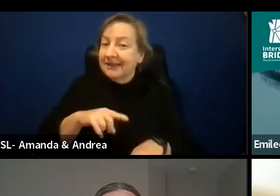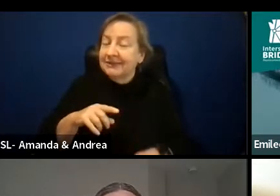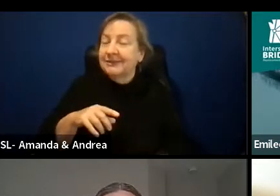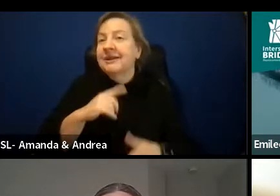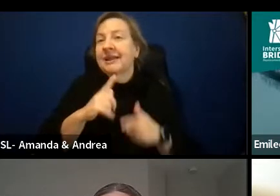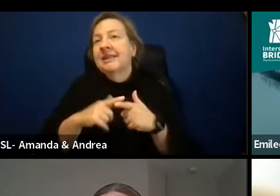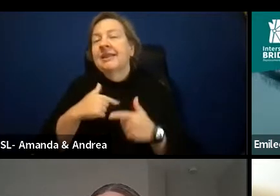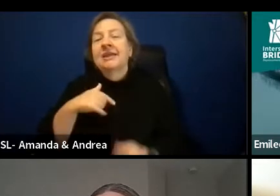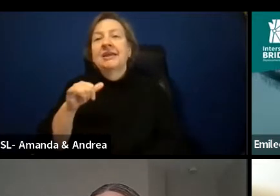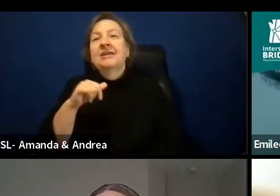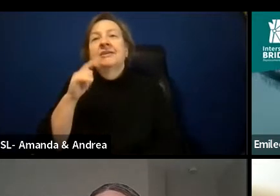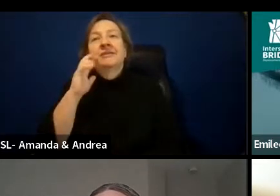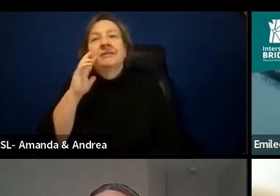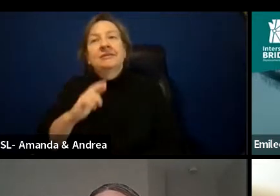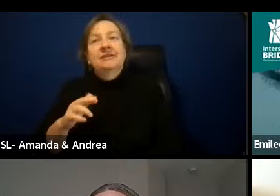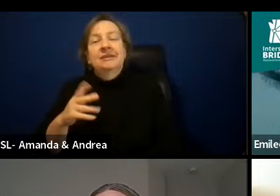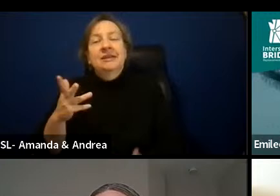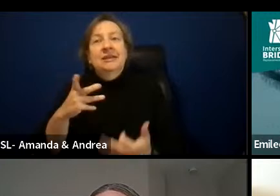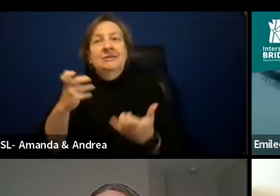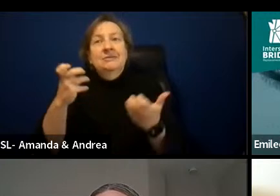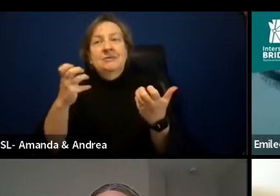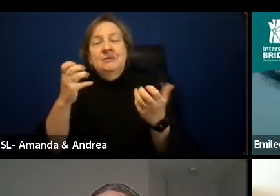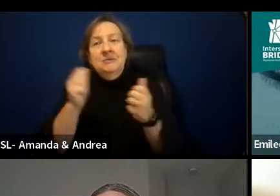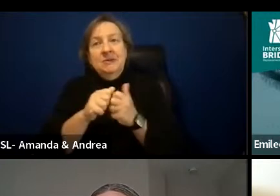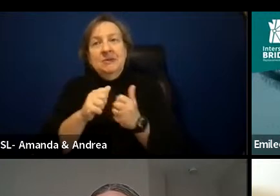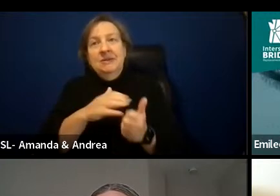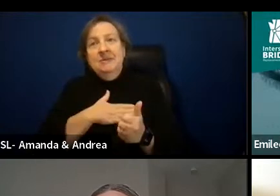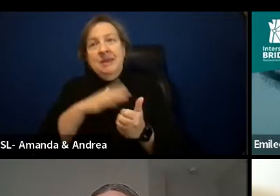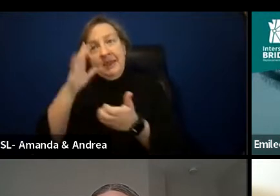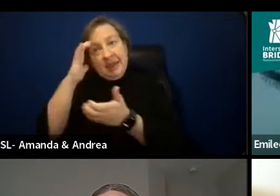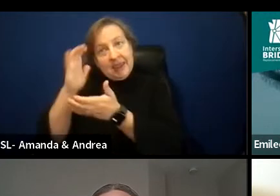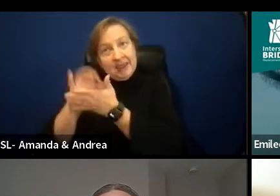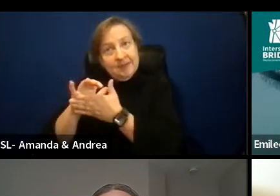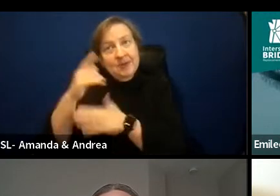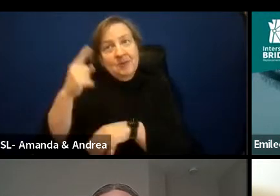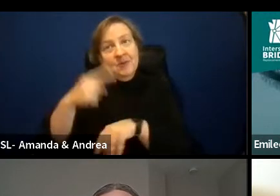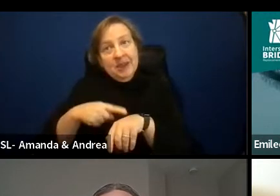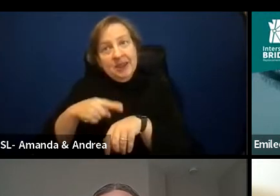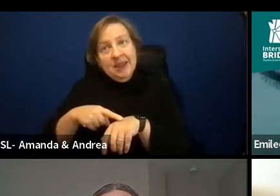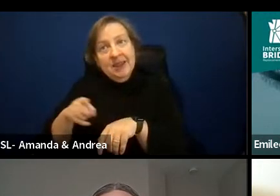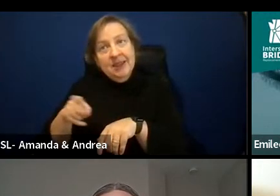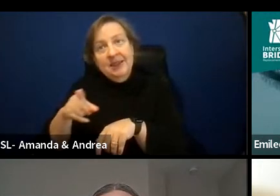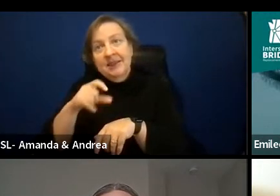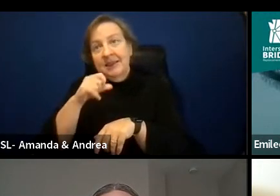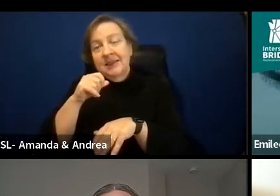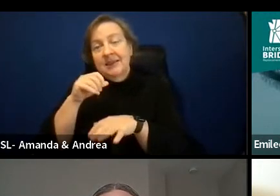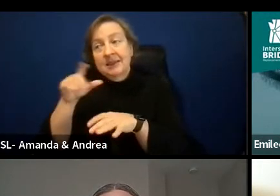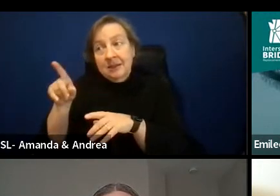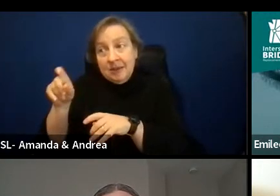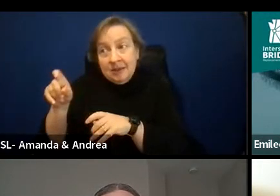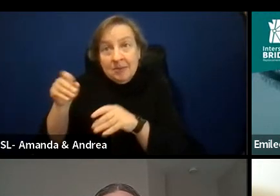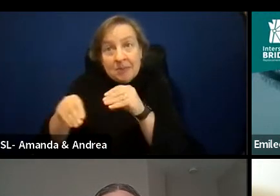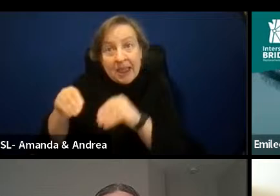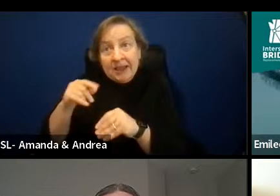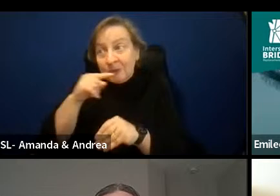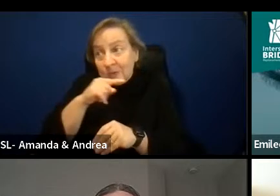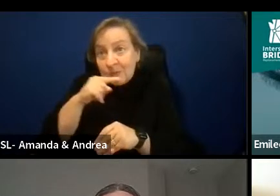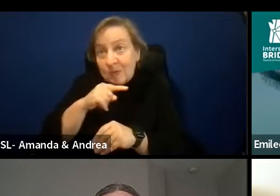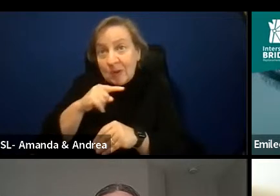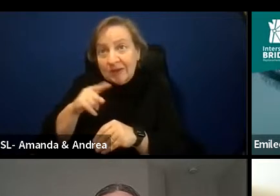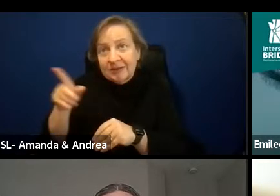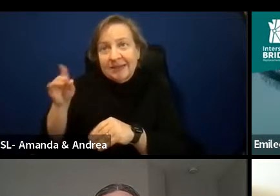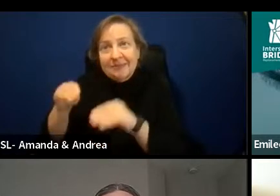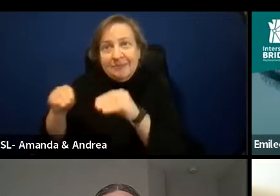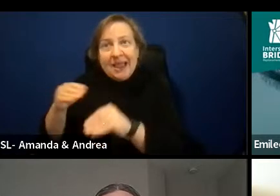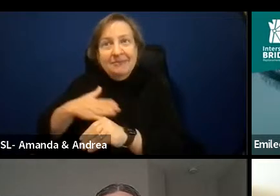I was also realizing when I'm going somewhere with my husband, there was one time where he's like, "Did you pack the toothbrushes?" And we'd gotten there and I packed my